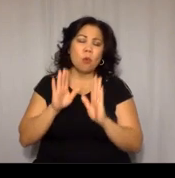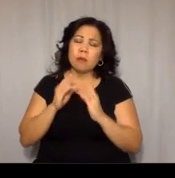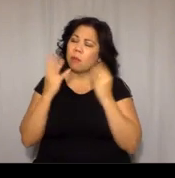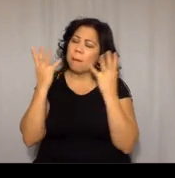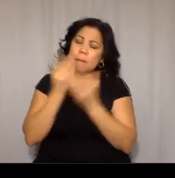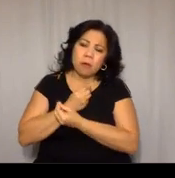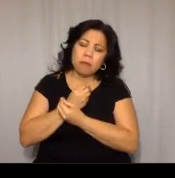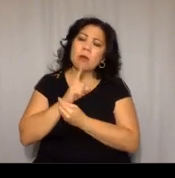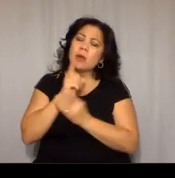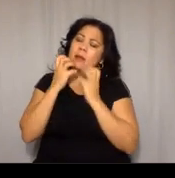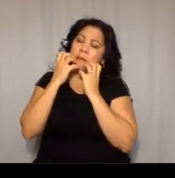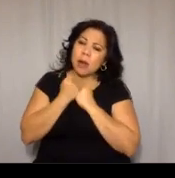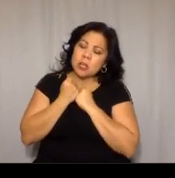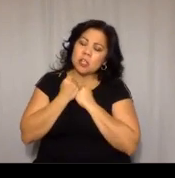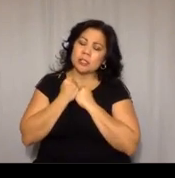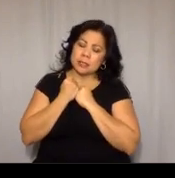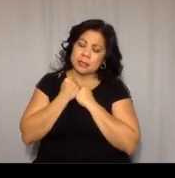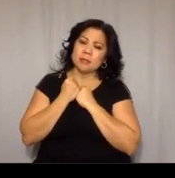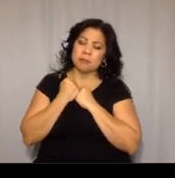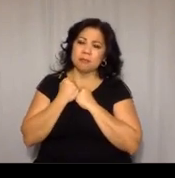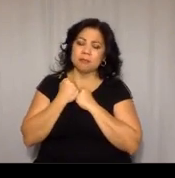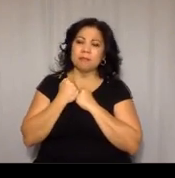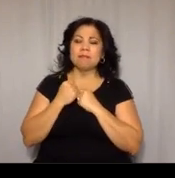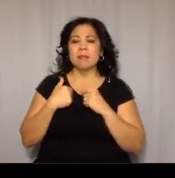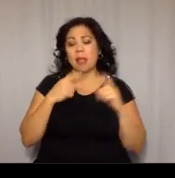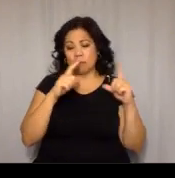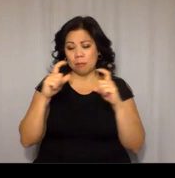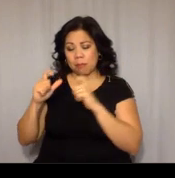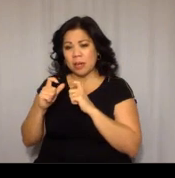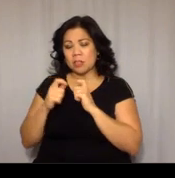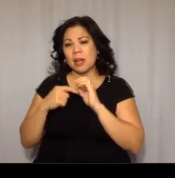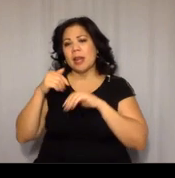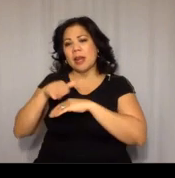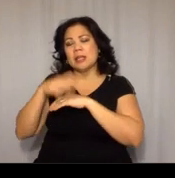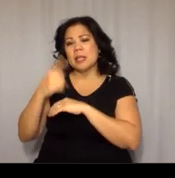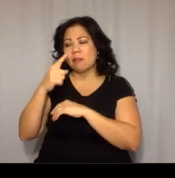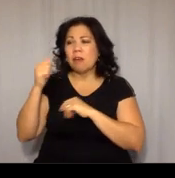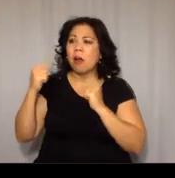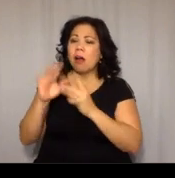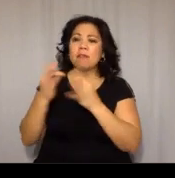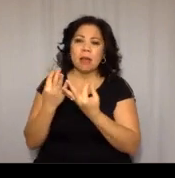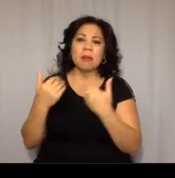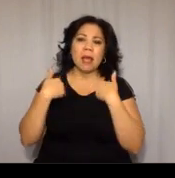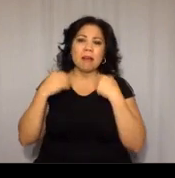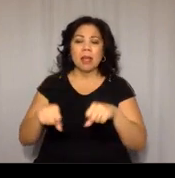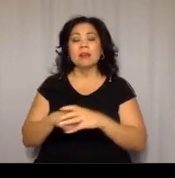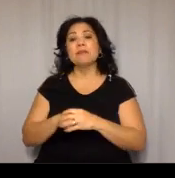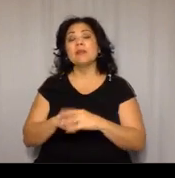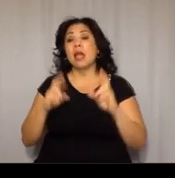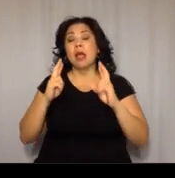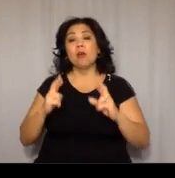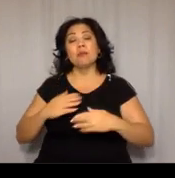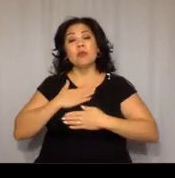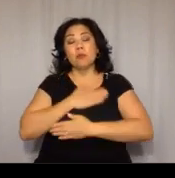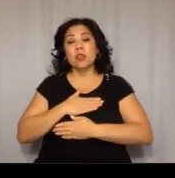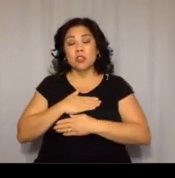us. And then later I took pictures and sent pictures of the piece so that everybody in the family could have one. So anyway, I hope you have a lovely, lovely